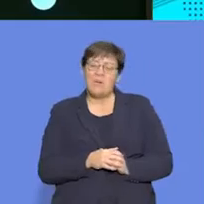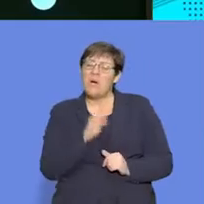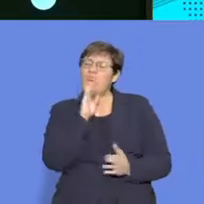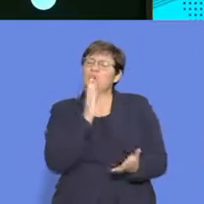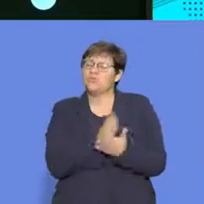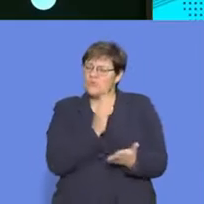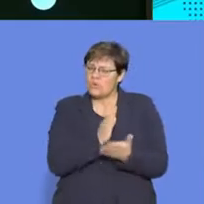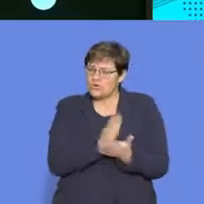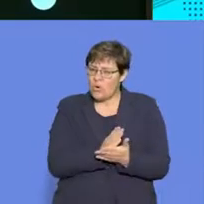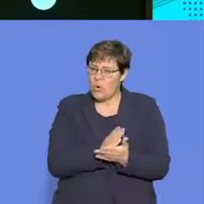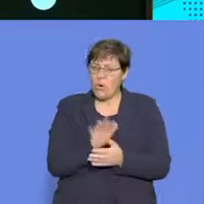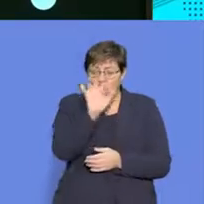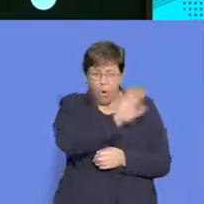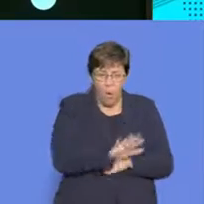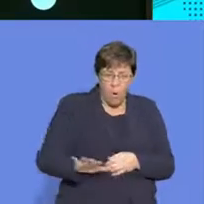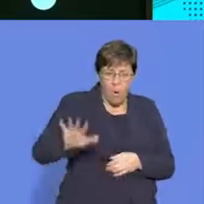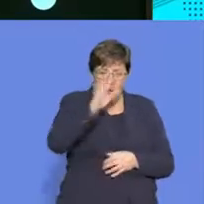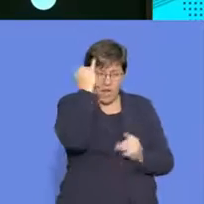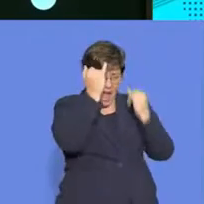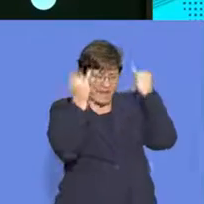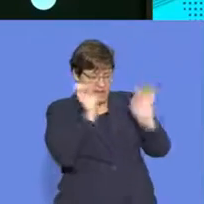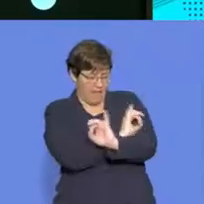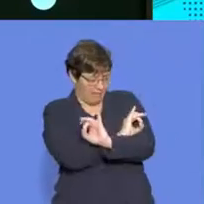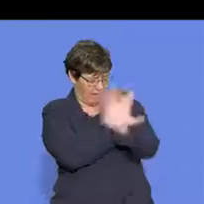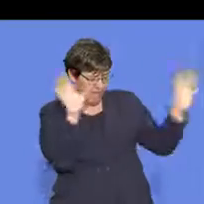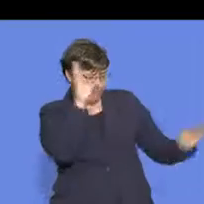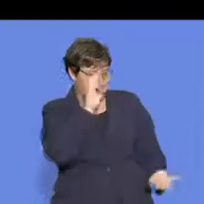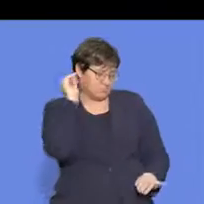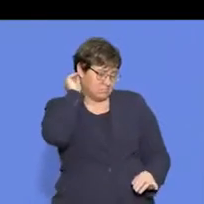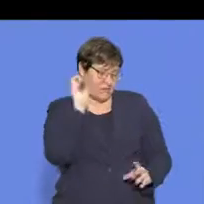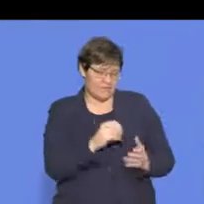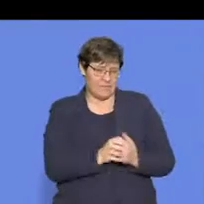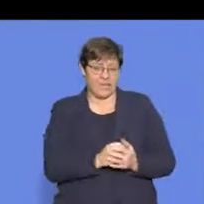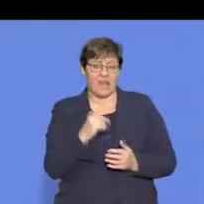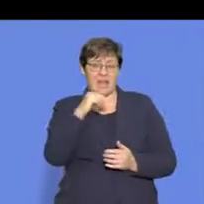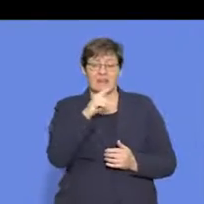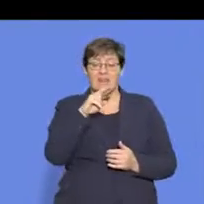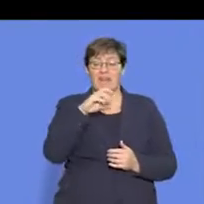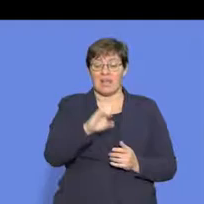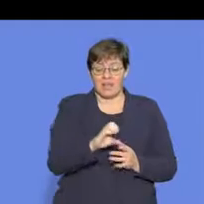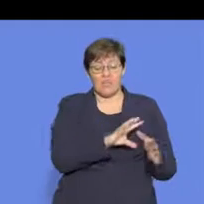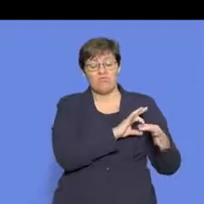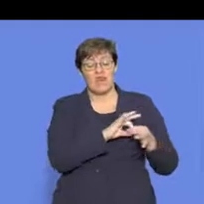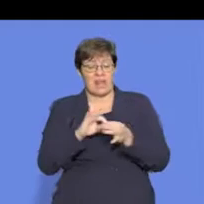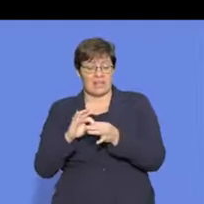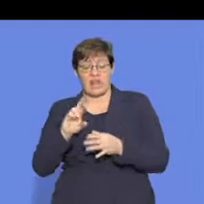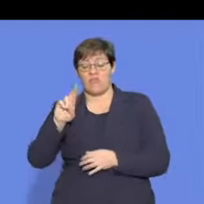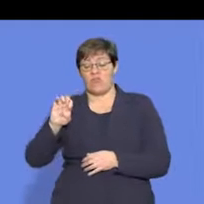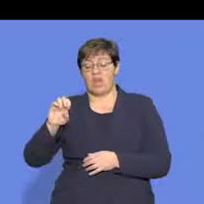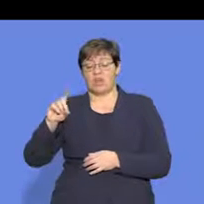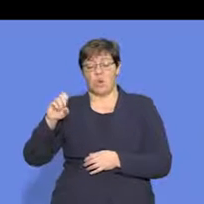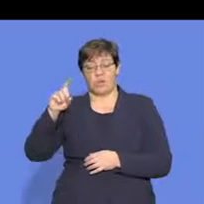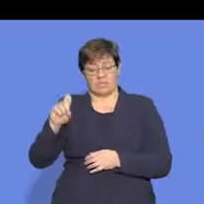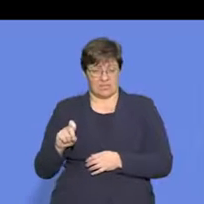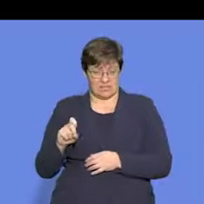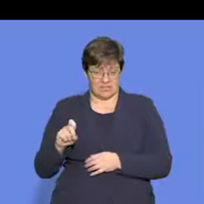And so just make sure that you've got all of those ideas clear in your mind. The galvanic cell is